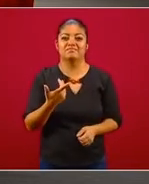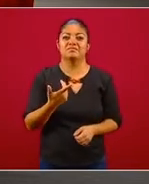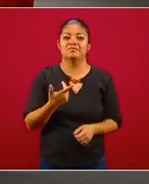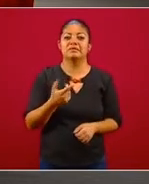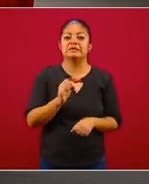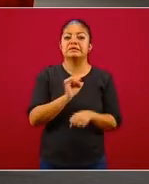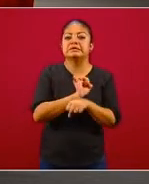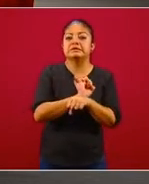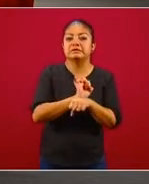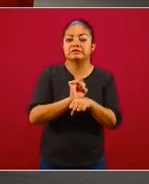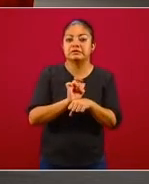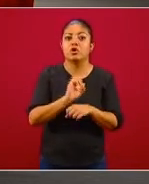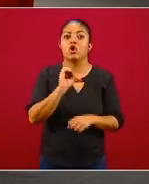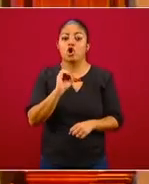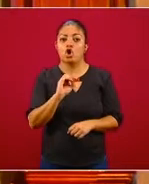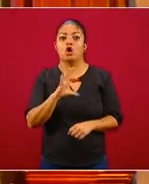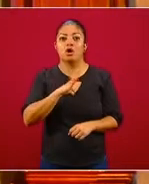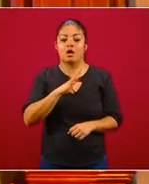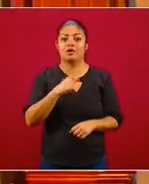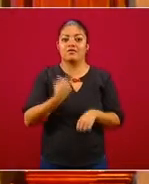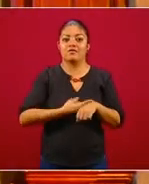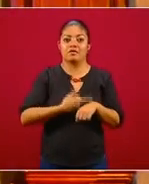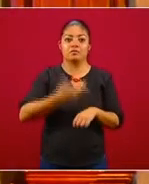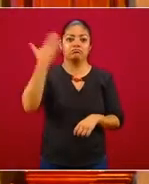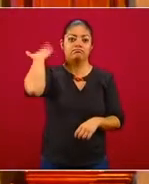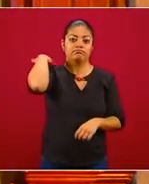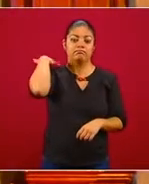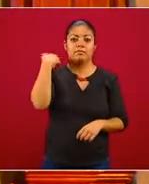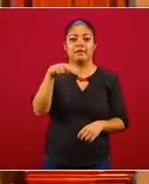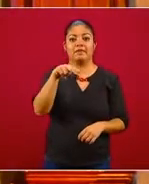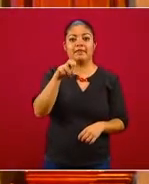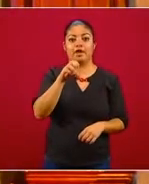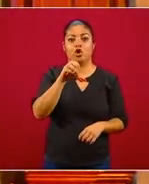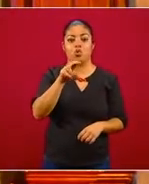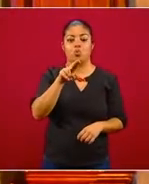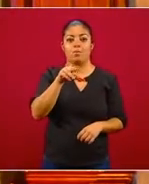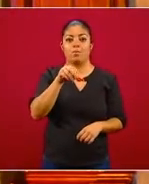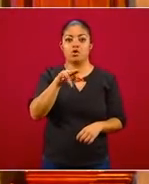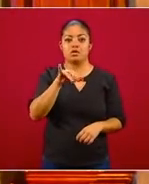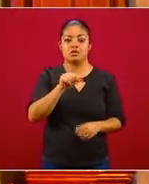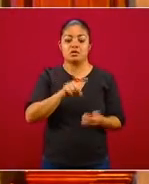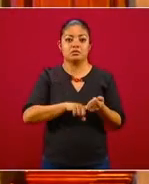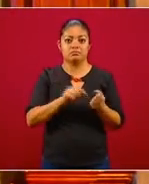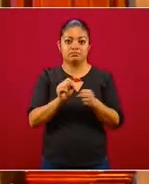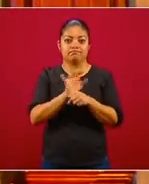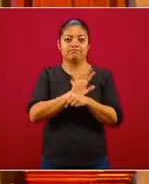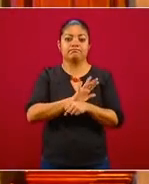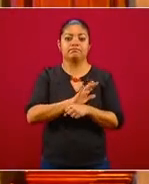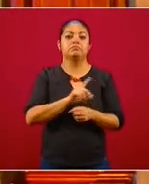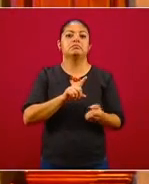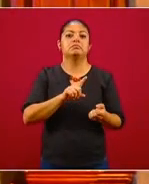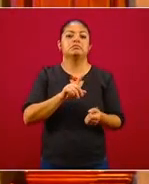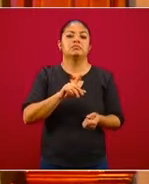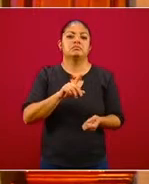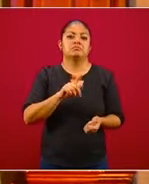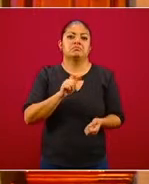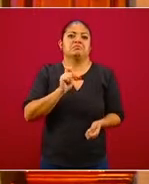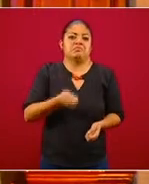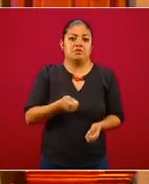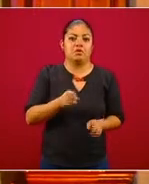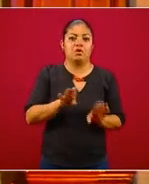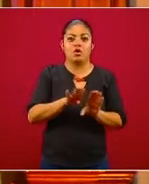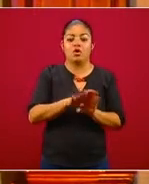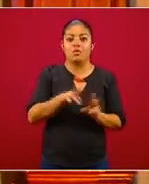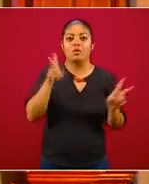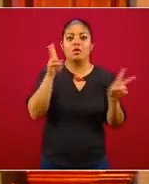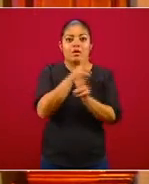those people who are tested because they are cataloged at some point as suspect cases, how